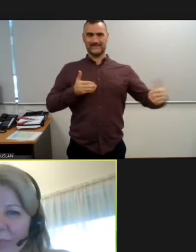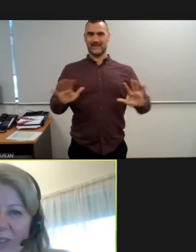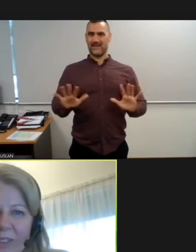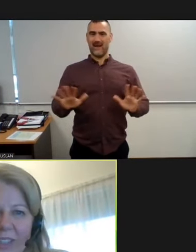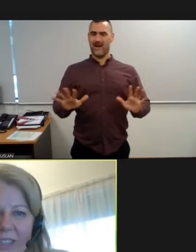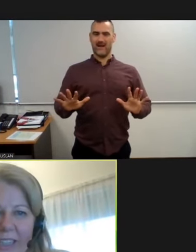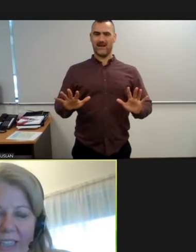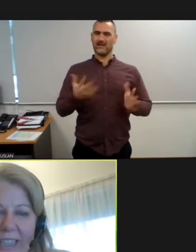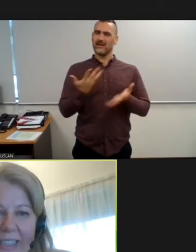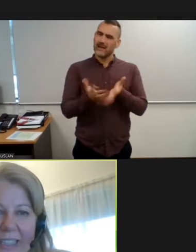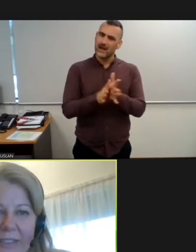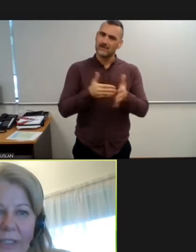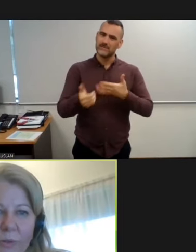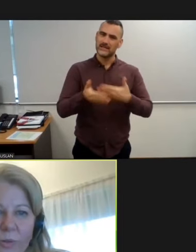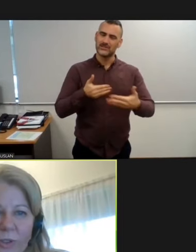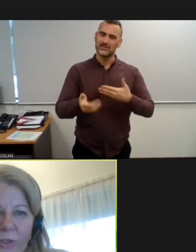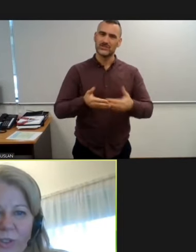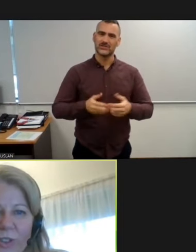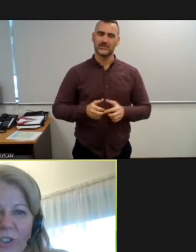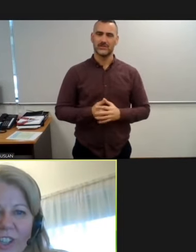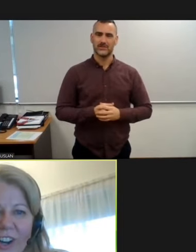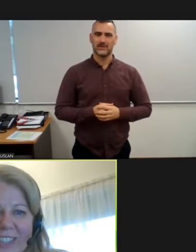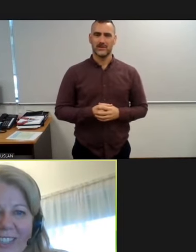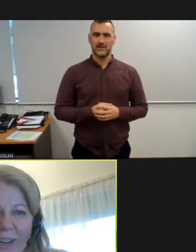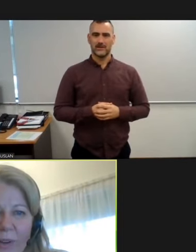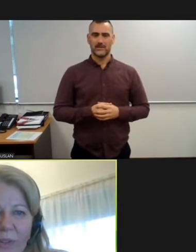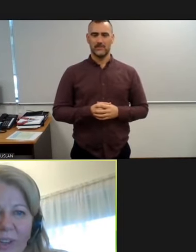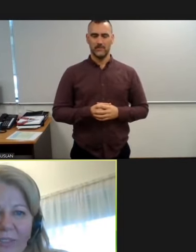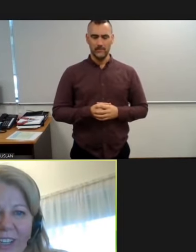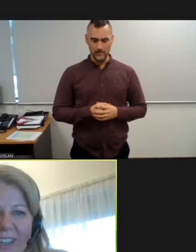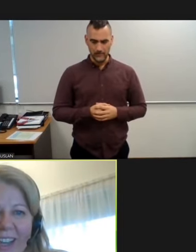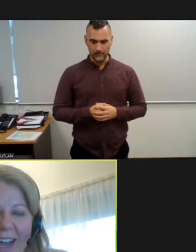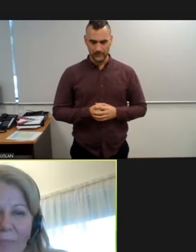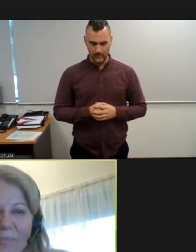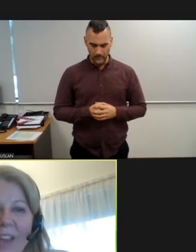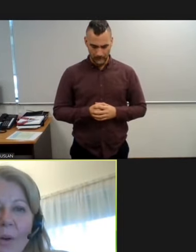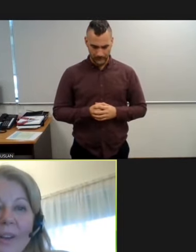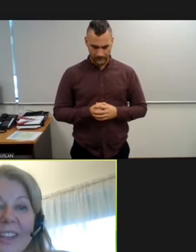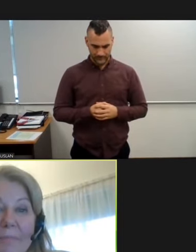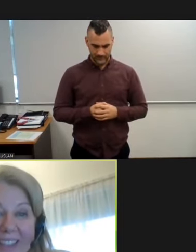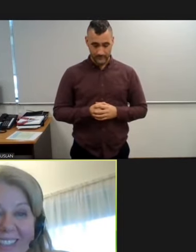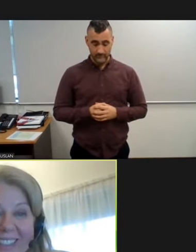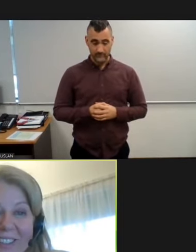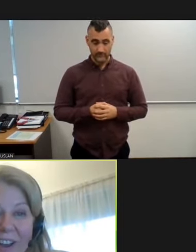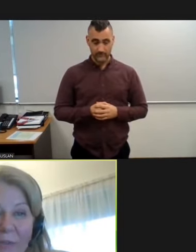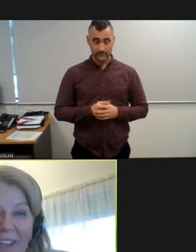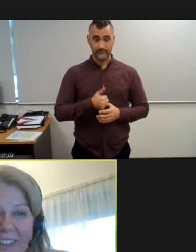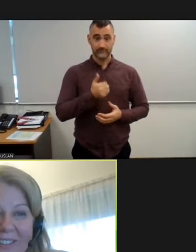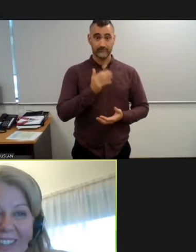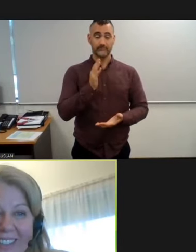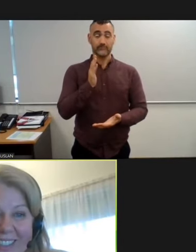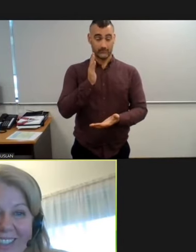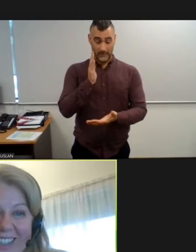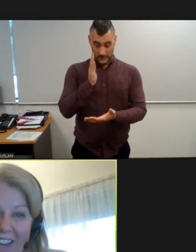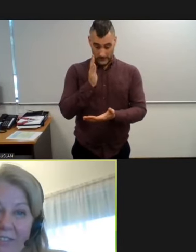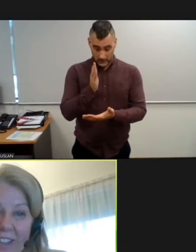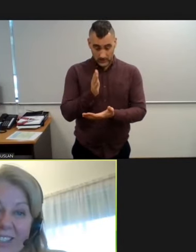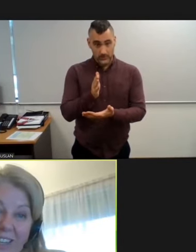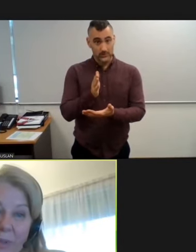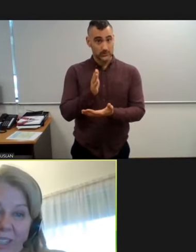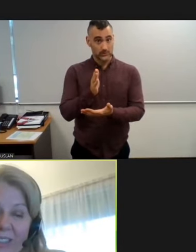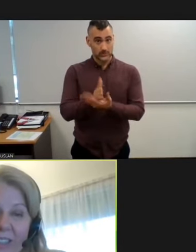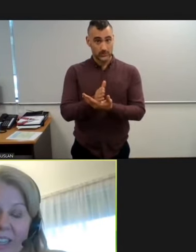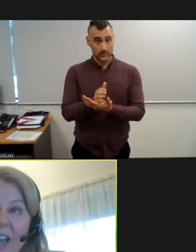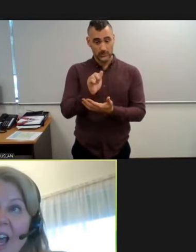look, absolutely, it is difficult to socially isolate when you're living in, when the amenity of where you're living doesn't allow for